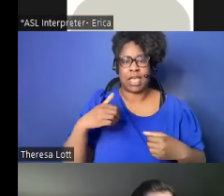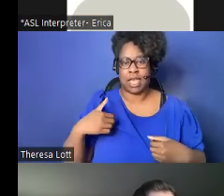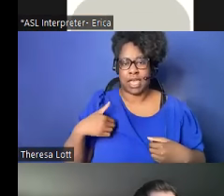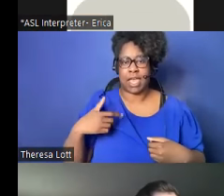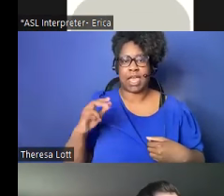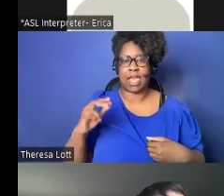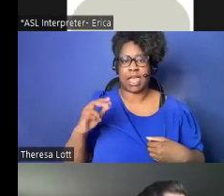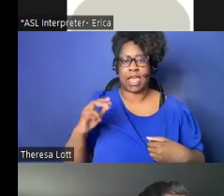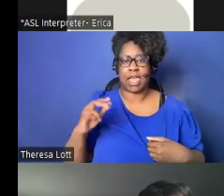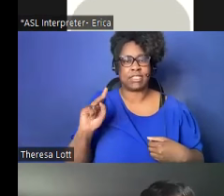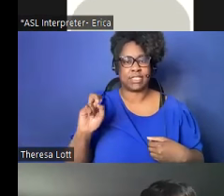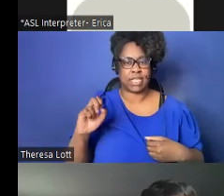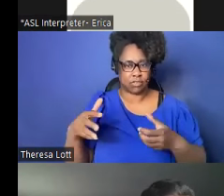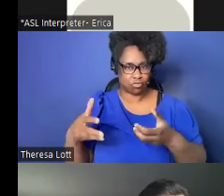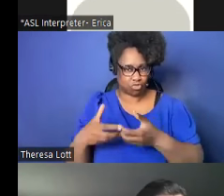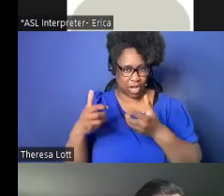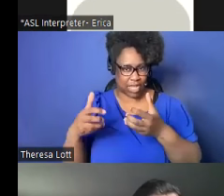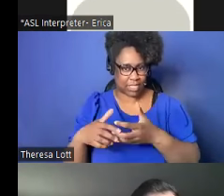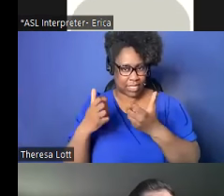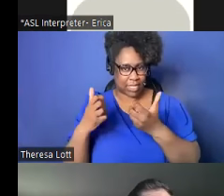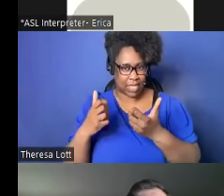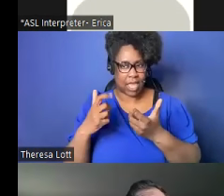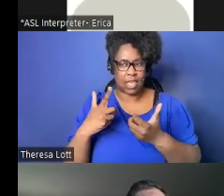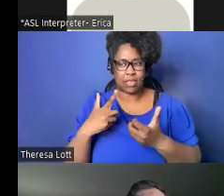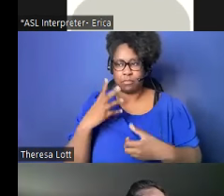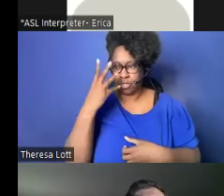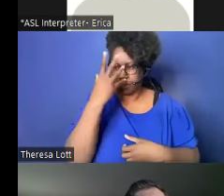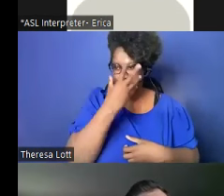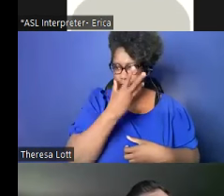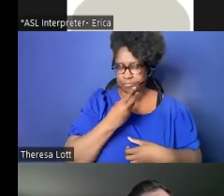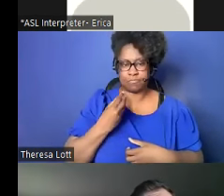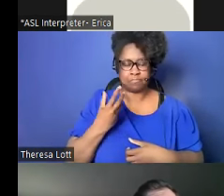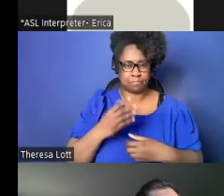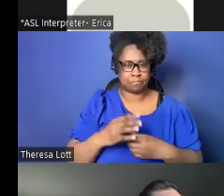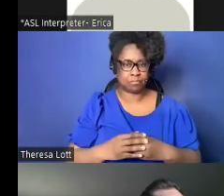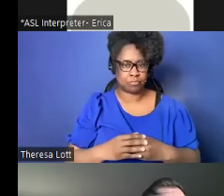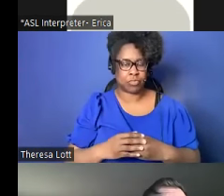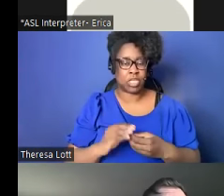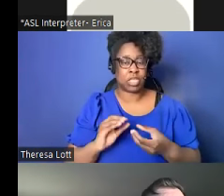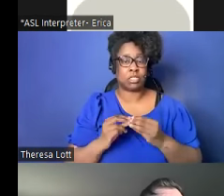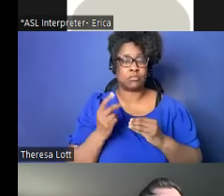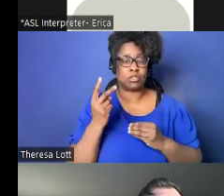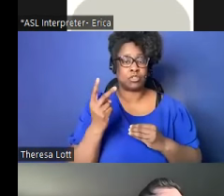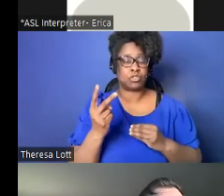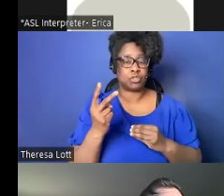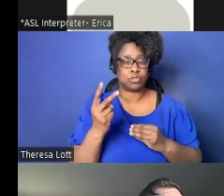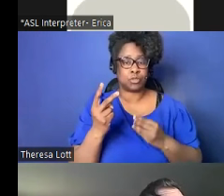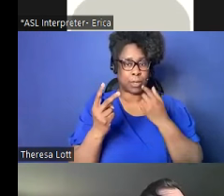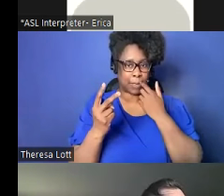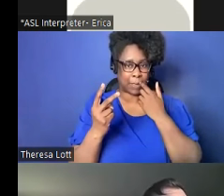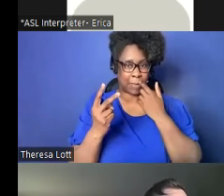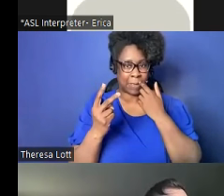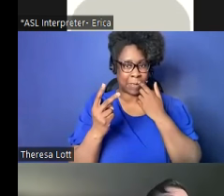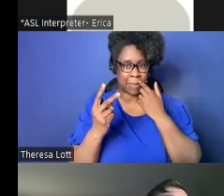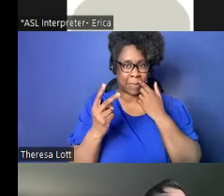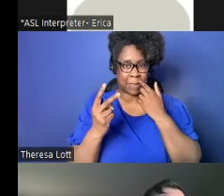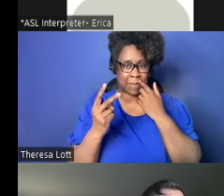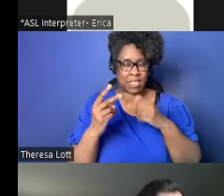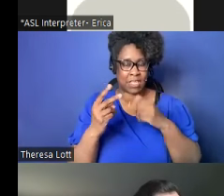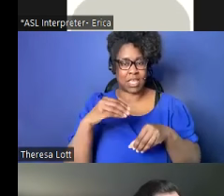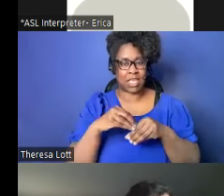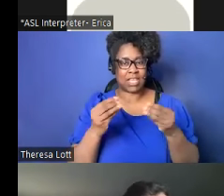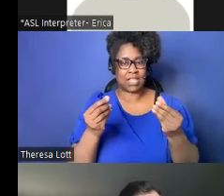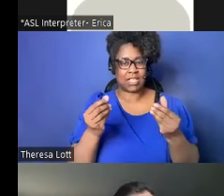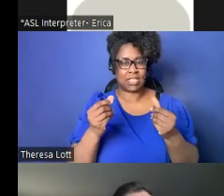grasses and be aesthetically pleasing overall. In number 2, we see something more like inland road raising,